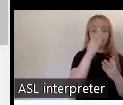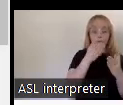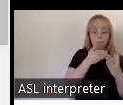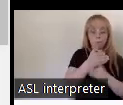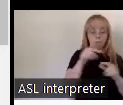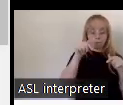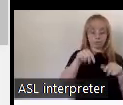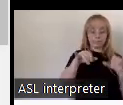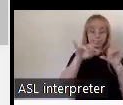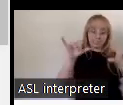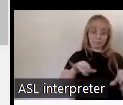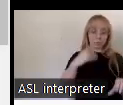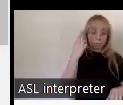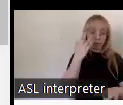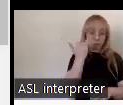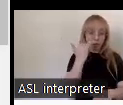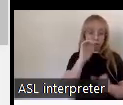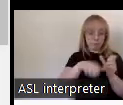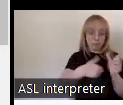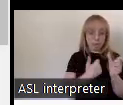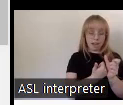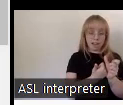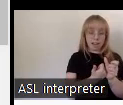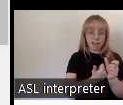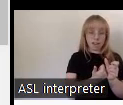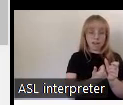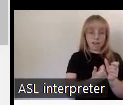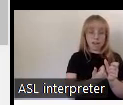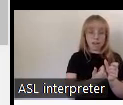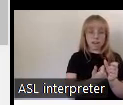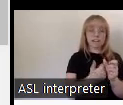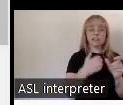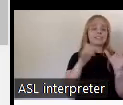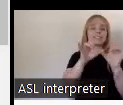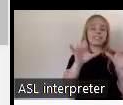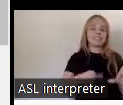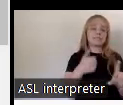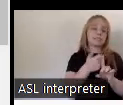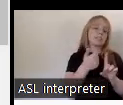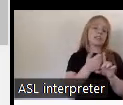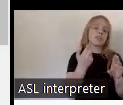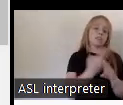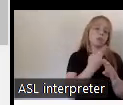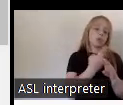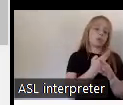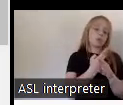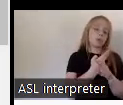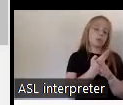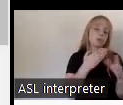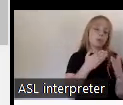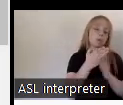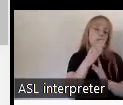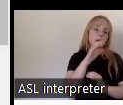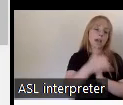system. The reason being is that the systems that are used by the county